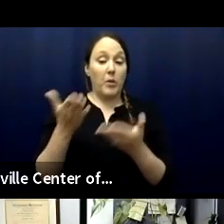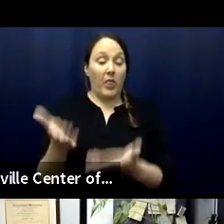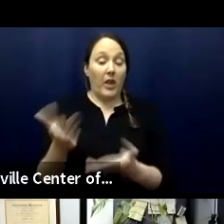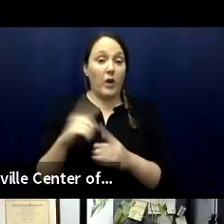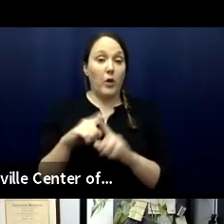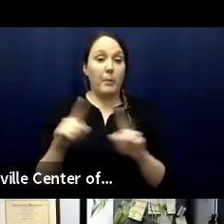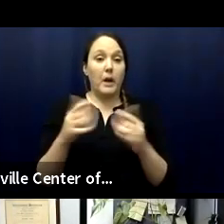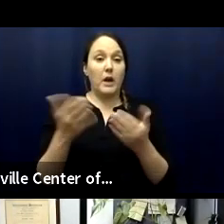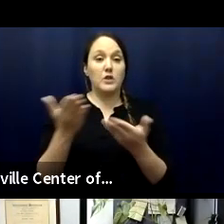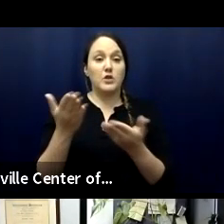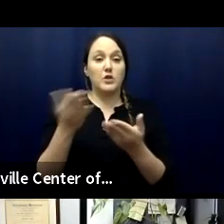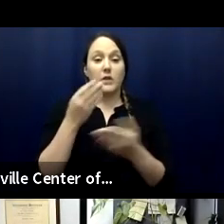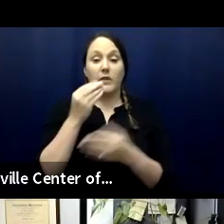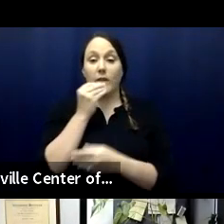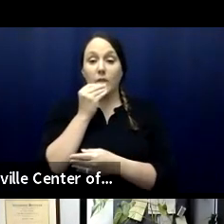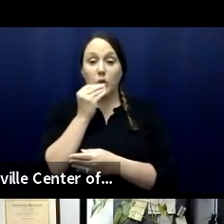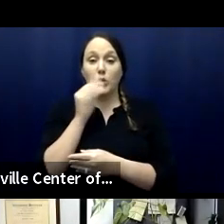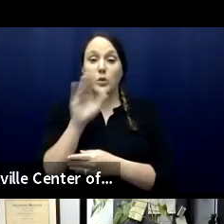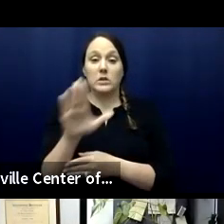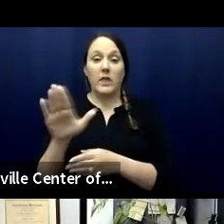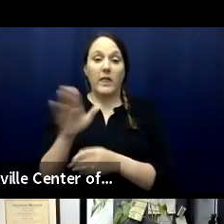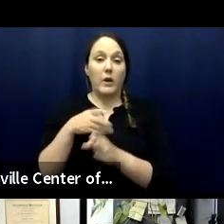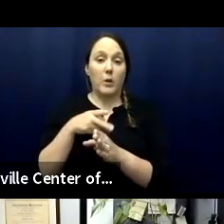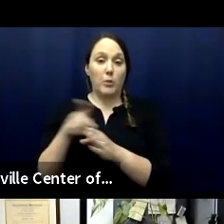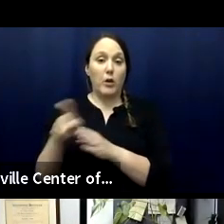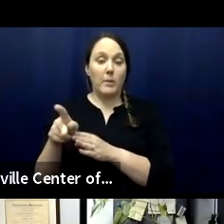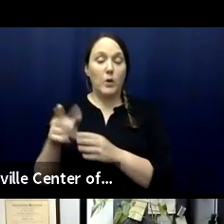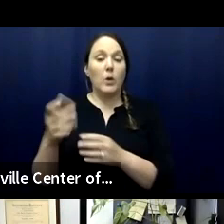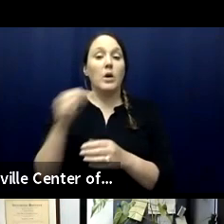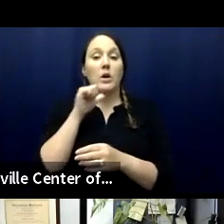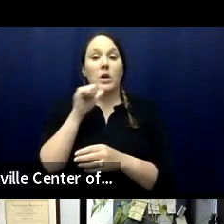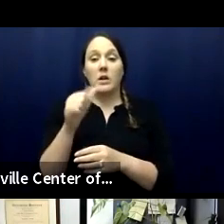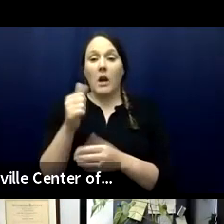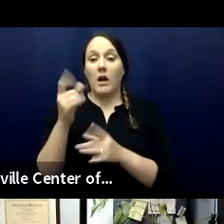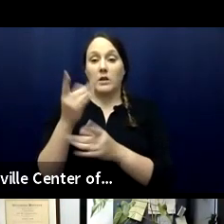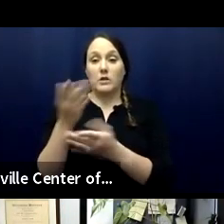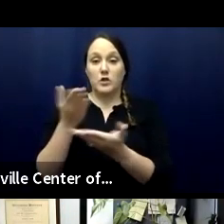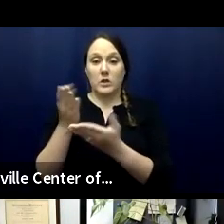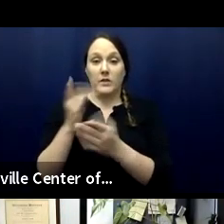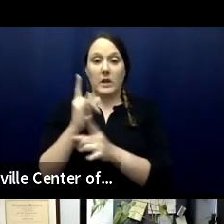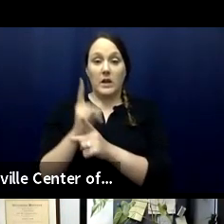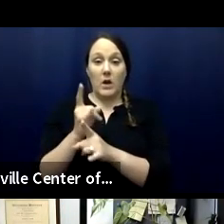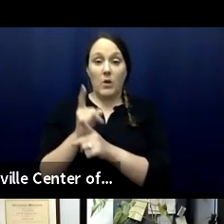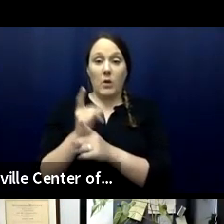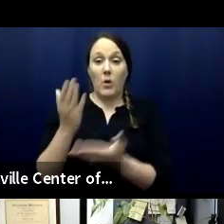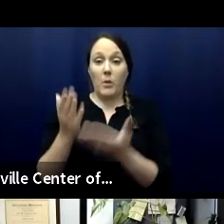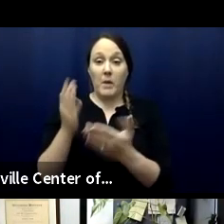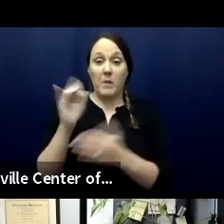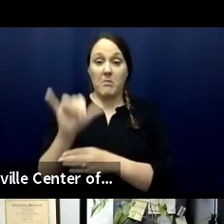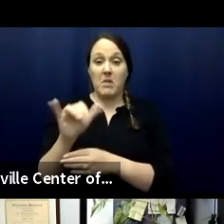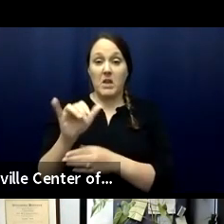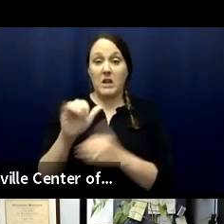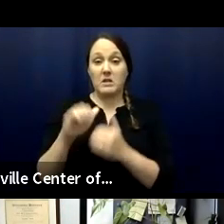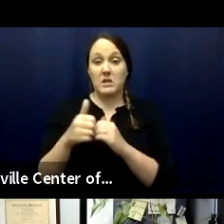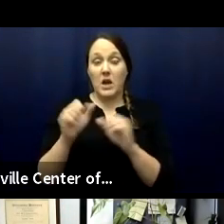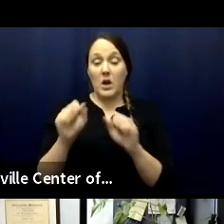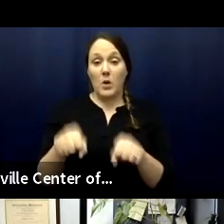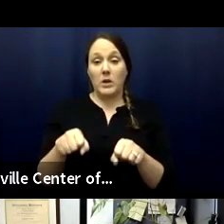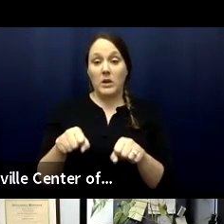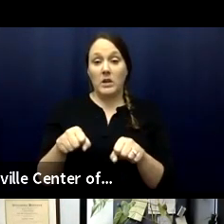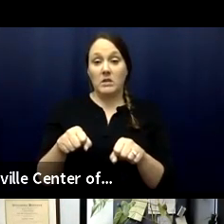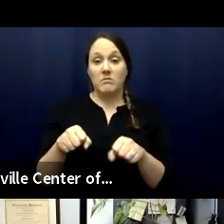they're serving food as their primary thing and not having alcohol served, may be a way to preclude this movement from